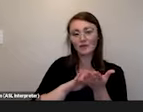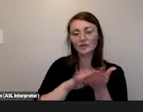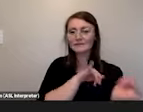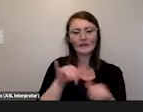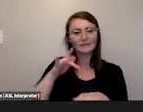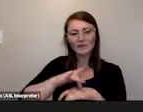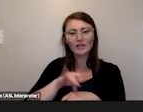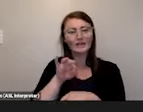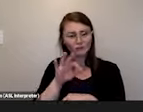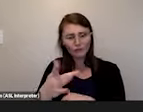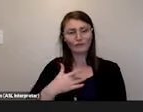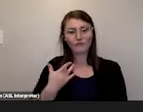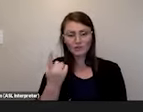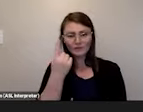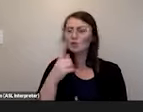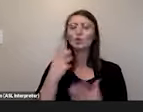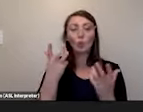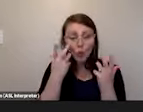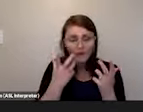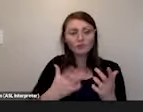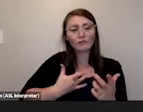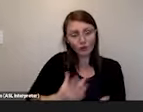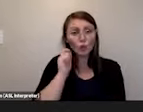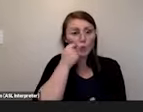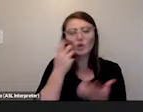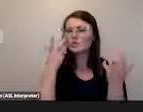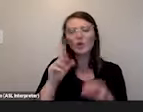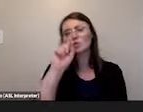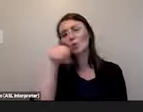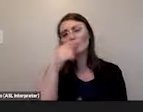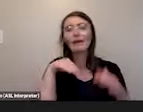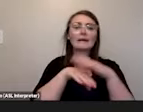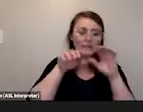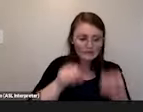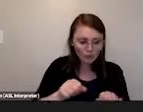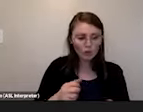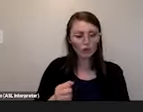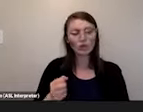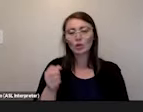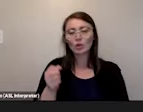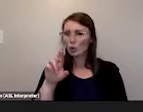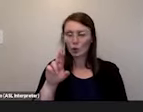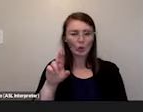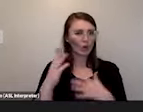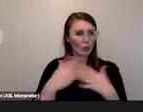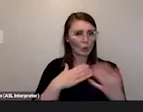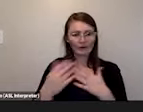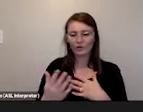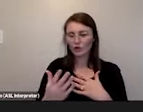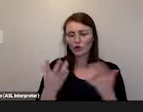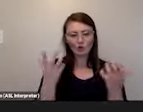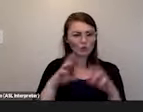to be cool, you want it to be interesting. You don't want it to just be accessible in the sense of, like, making something kind of less bad